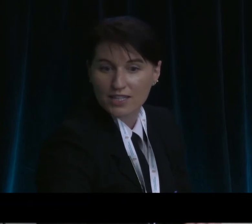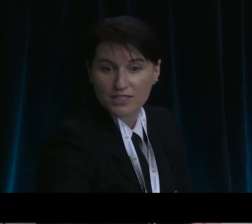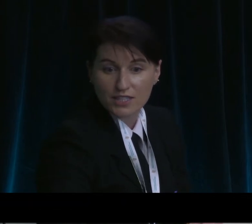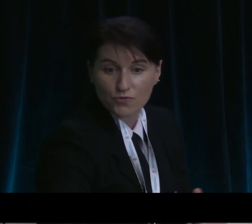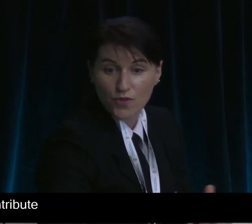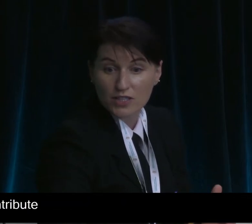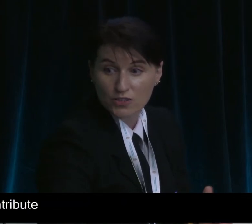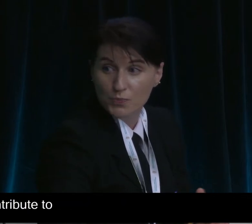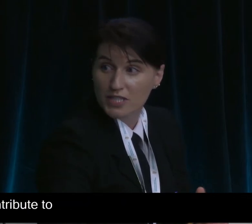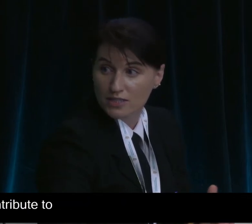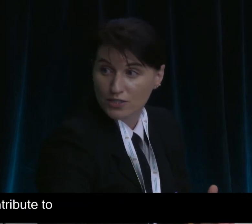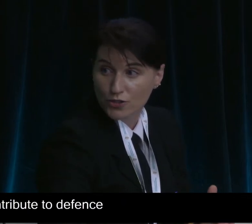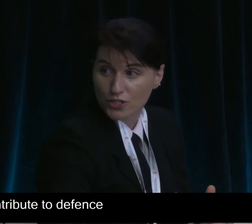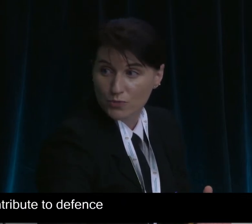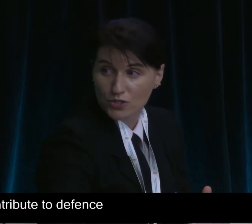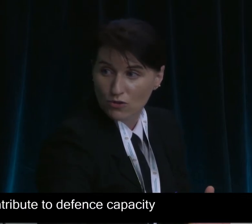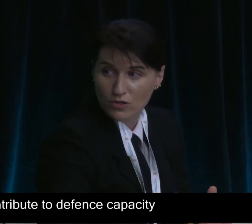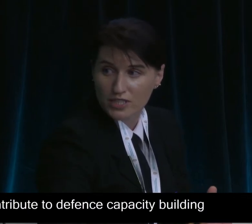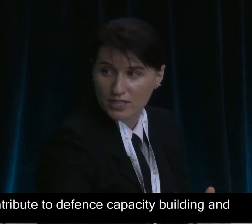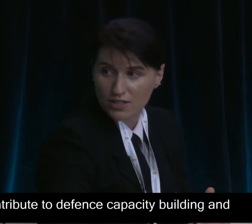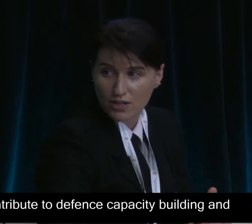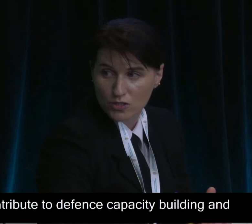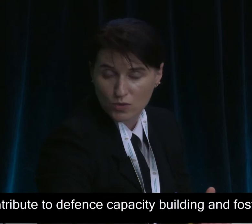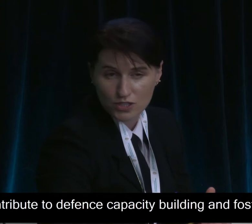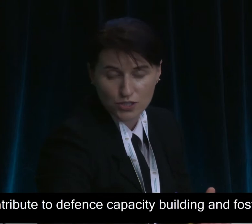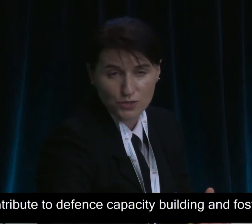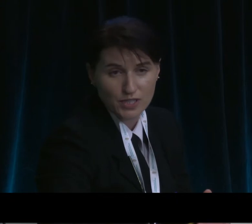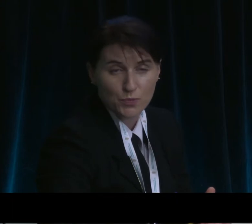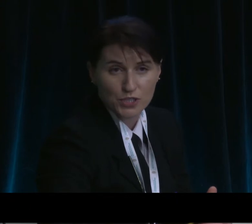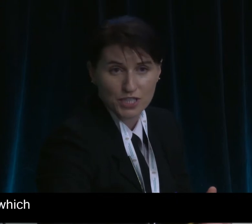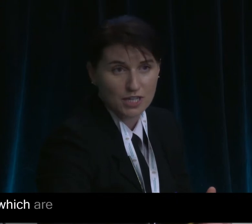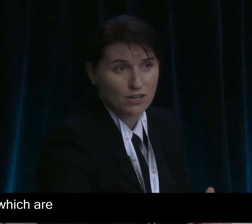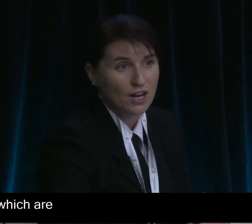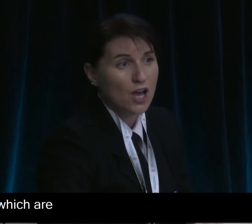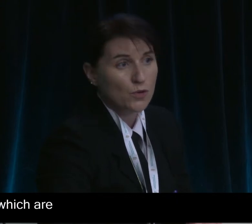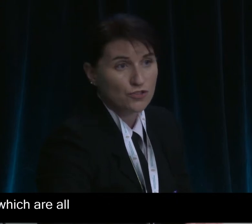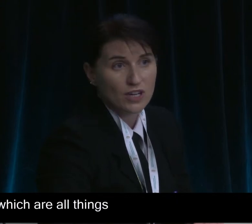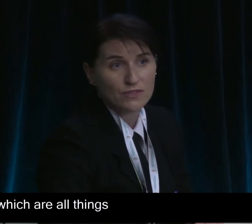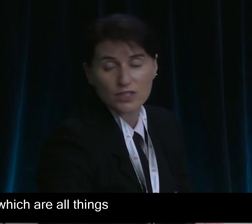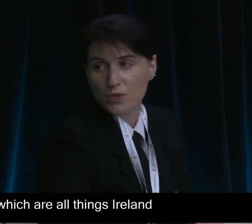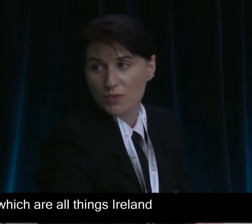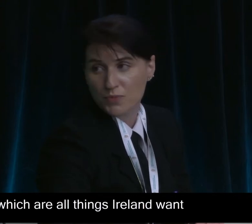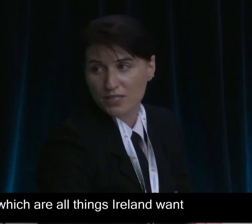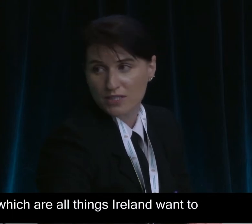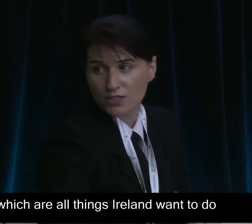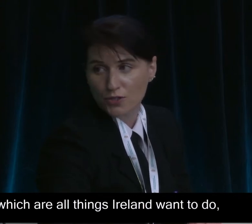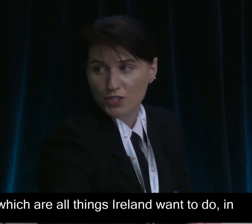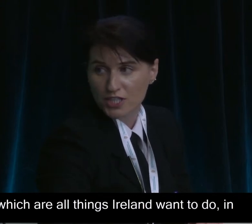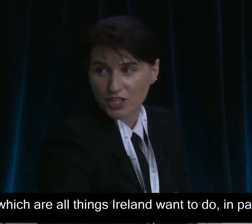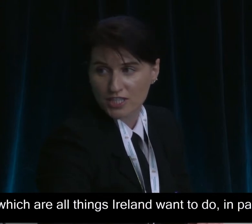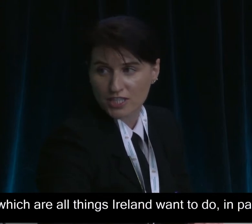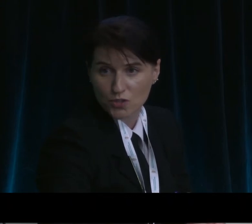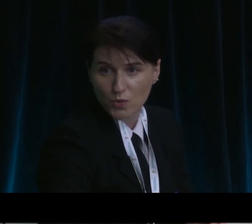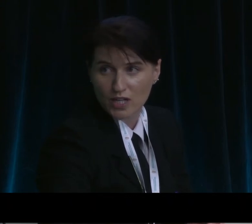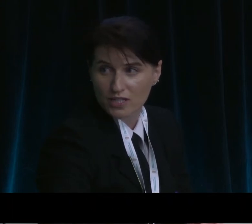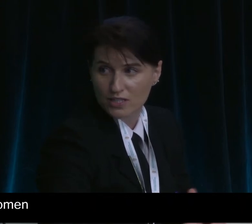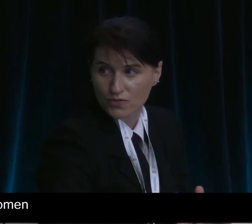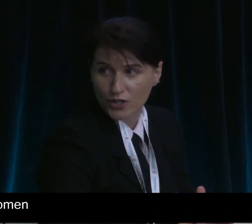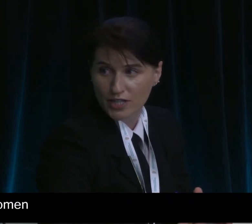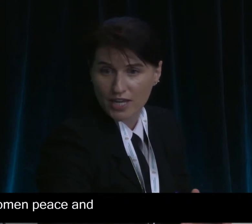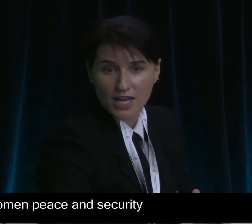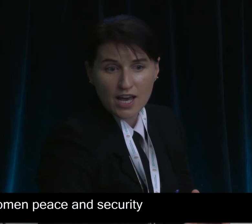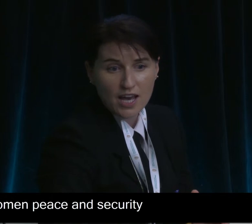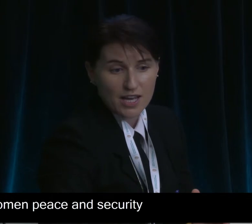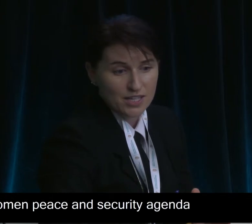and in Faster peace and security which are all things that Ireland want to do and in particular with driving the women peace and security agenda as well